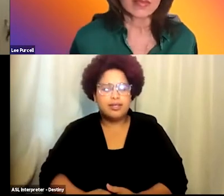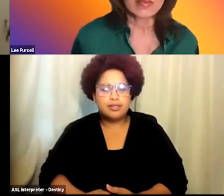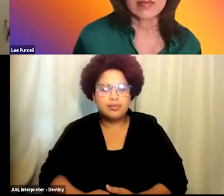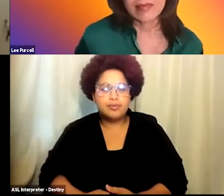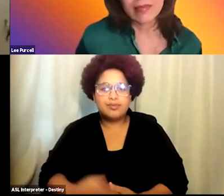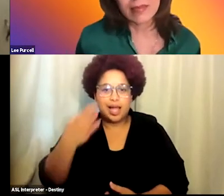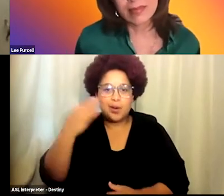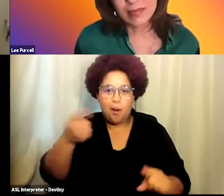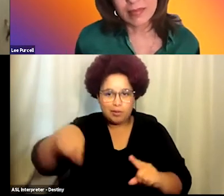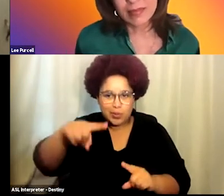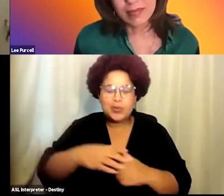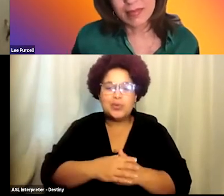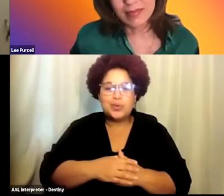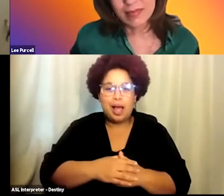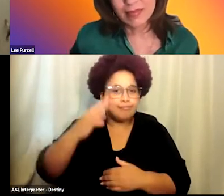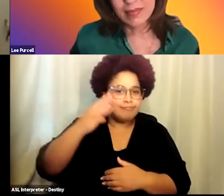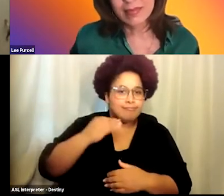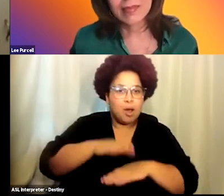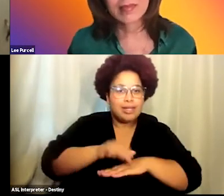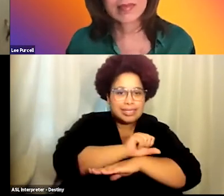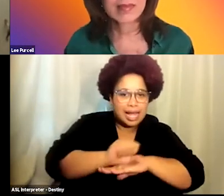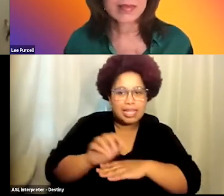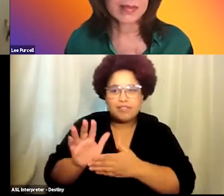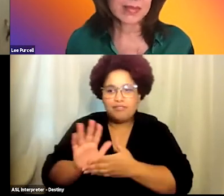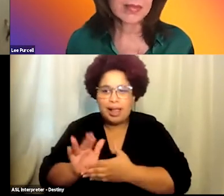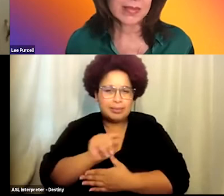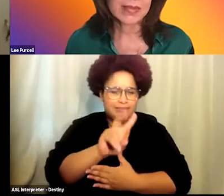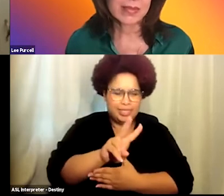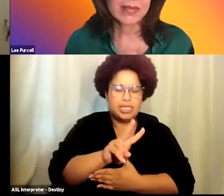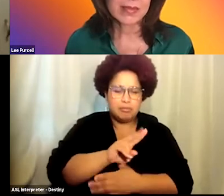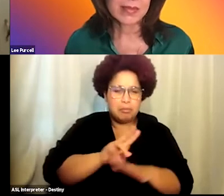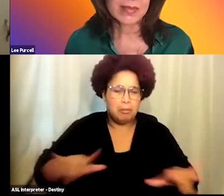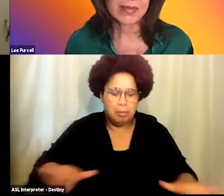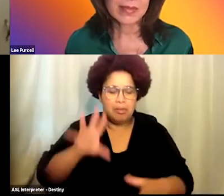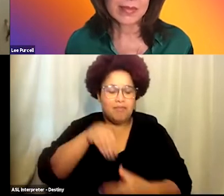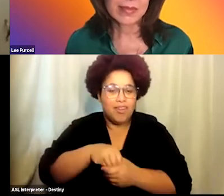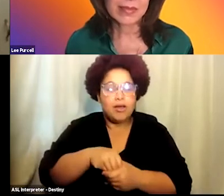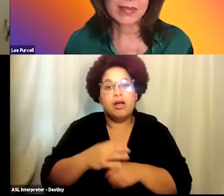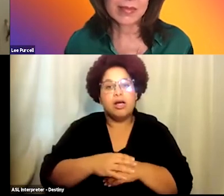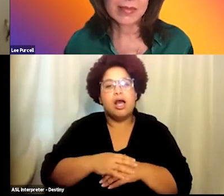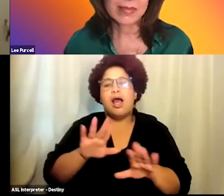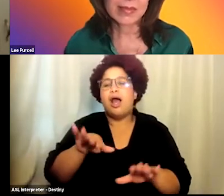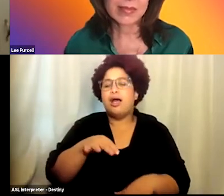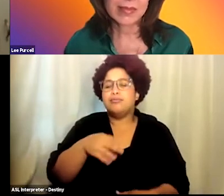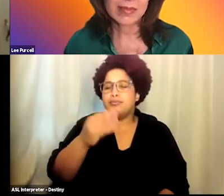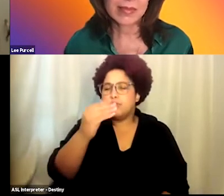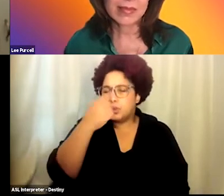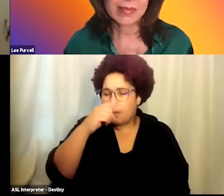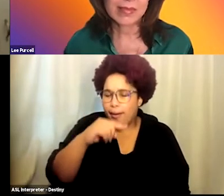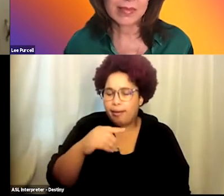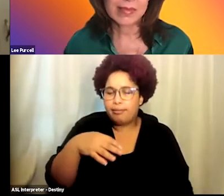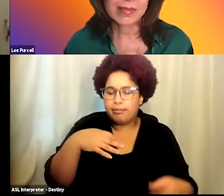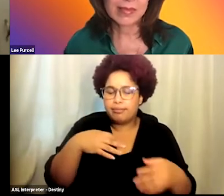I know you all have experience on stage as well as film and TV. So can you tell me, I'm just curious, if you